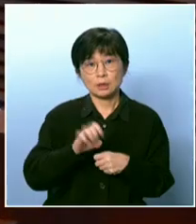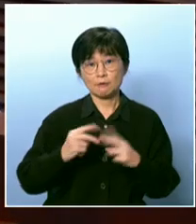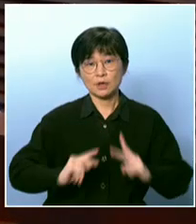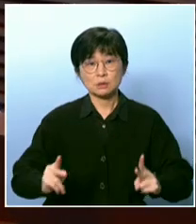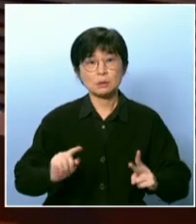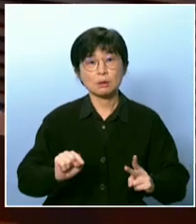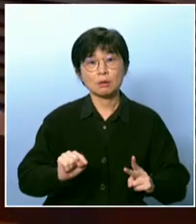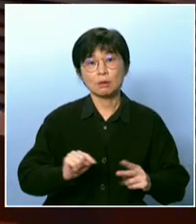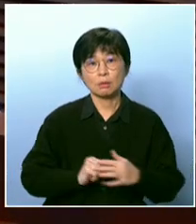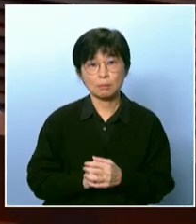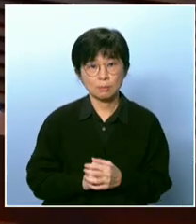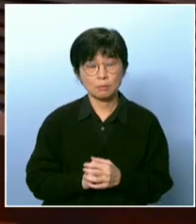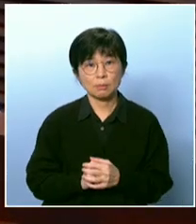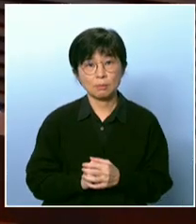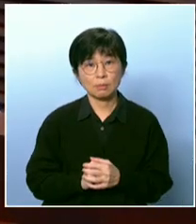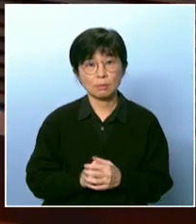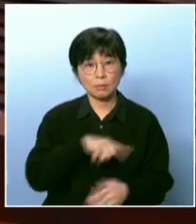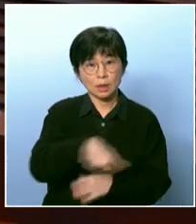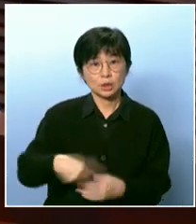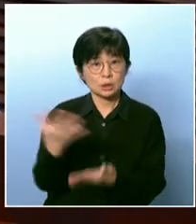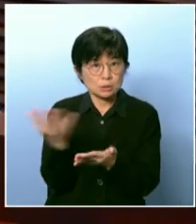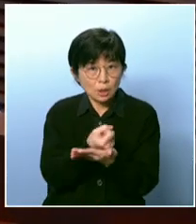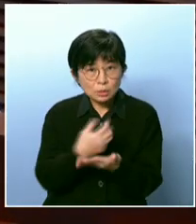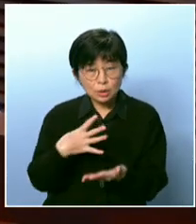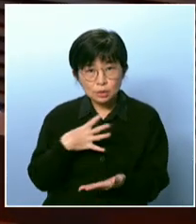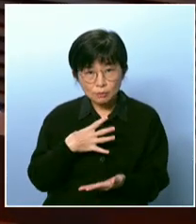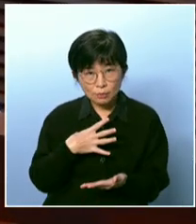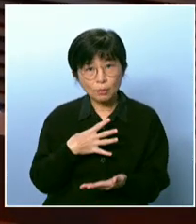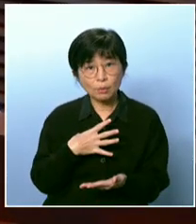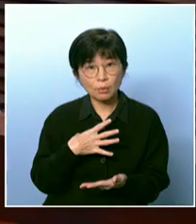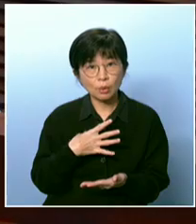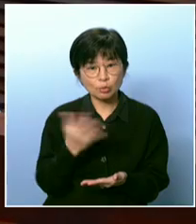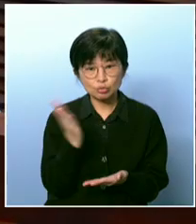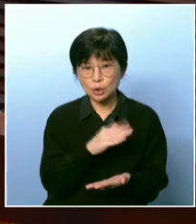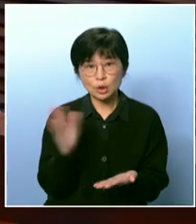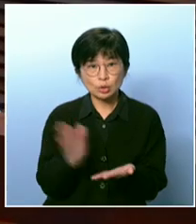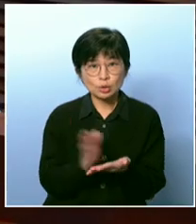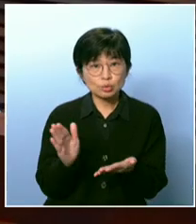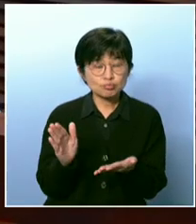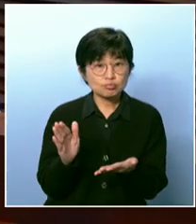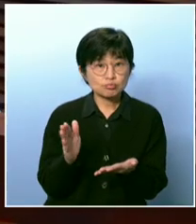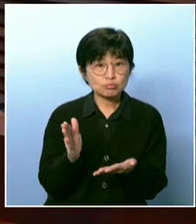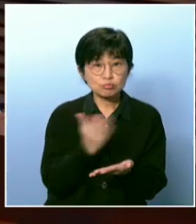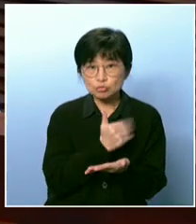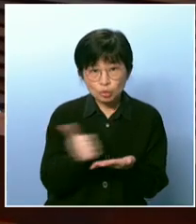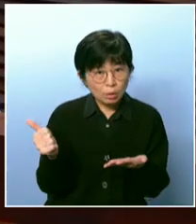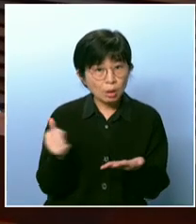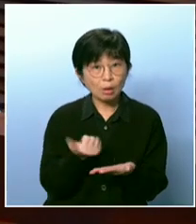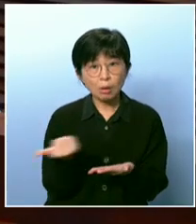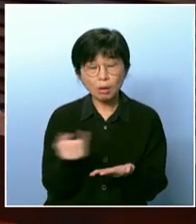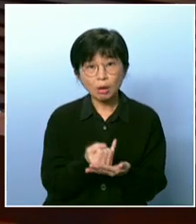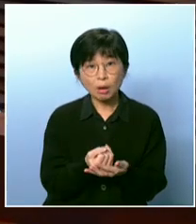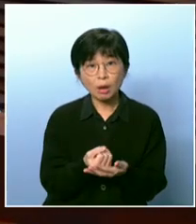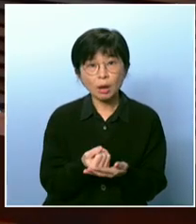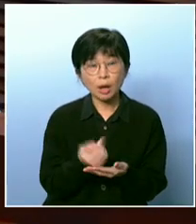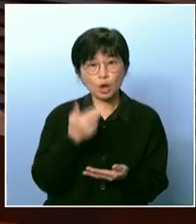Ling village development, including land resumption and site formation. I want to ask for Site E in